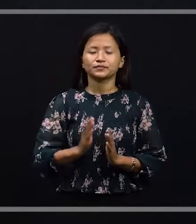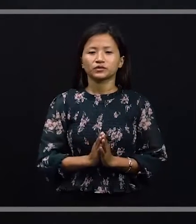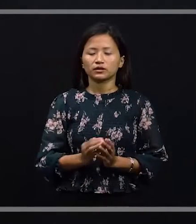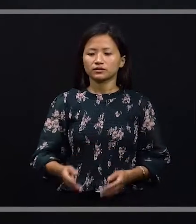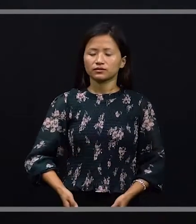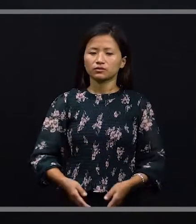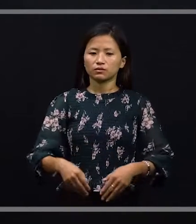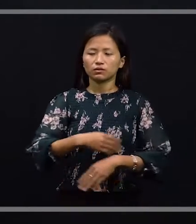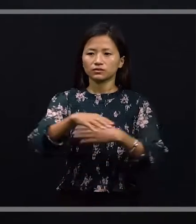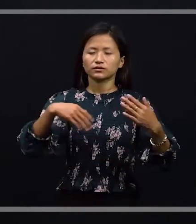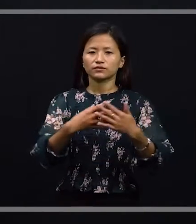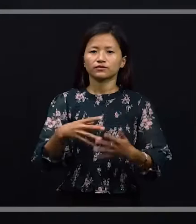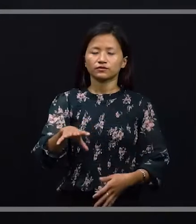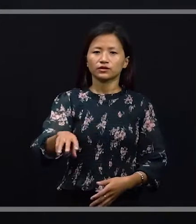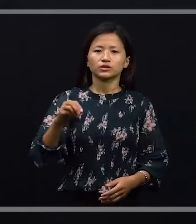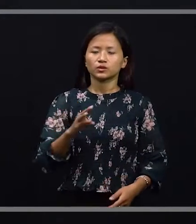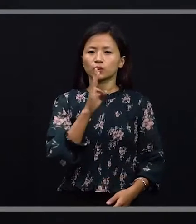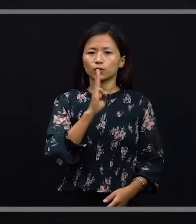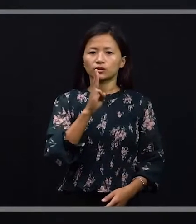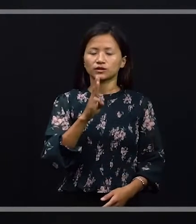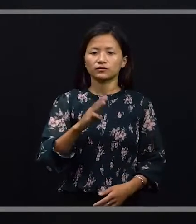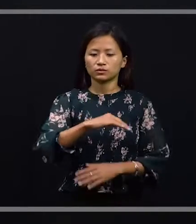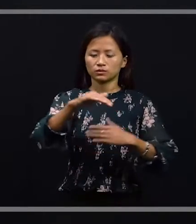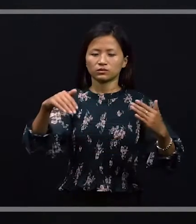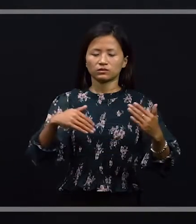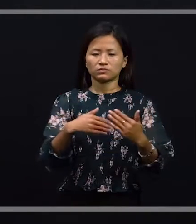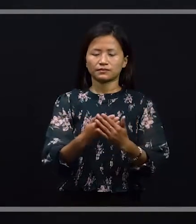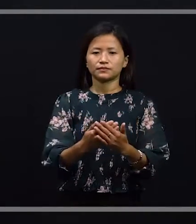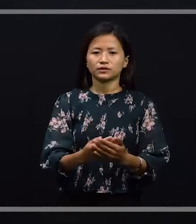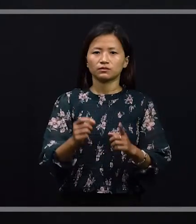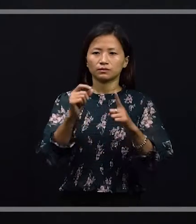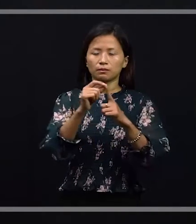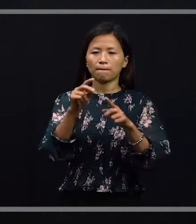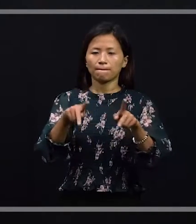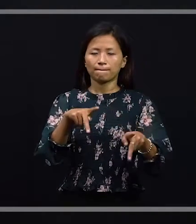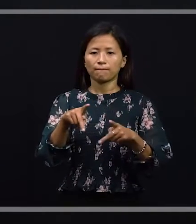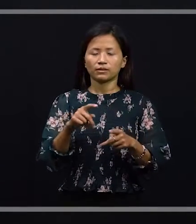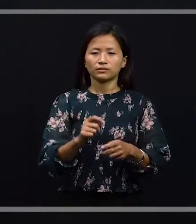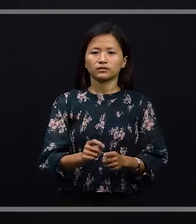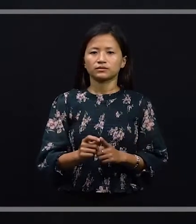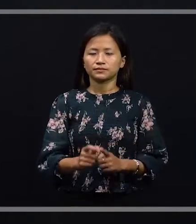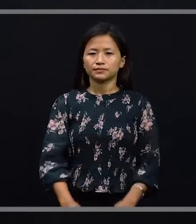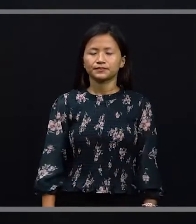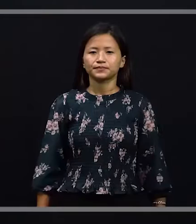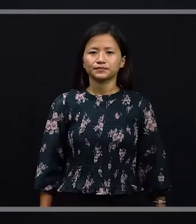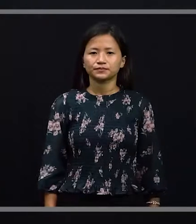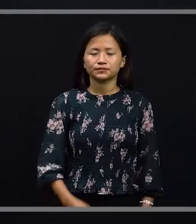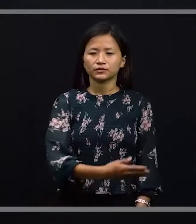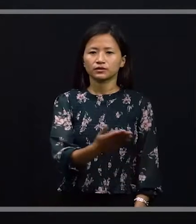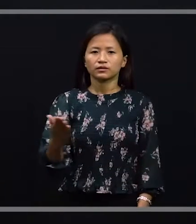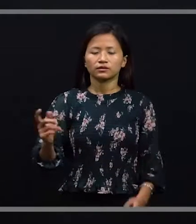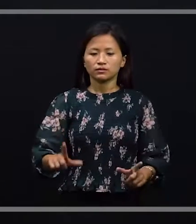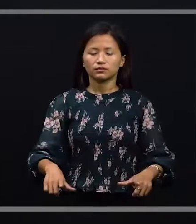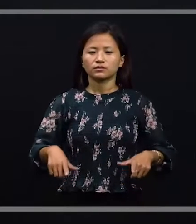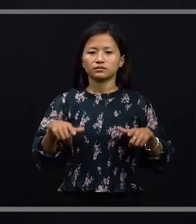of nationalism among them because of these distinctions and classifications among the Indian societies. Okay,